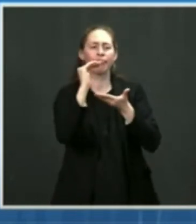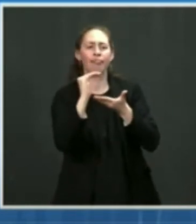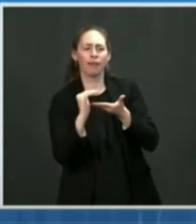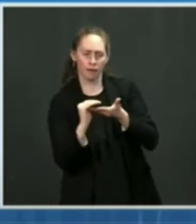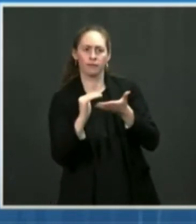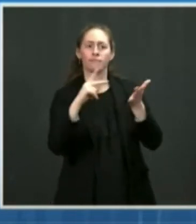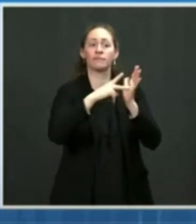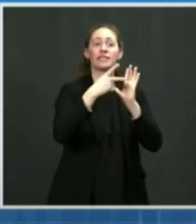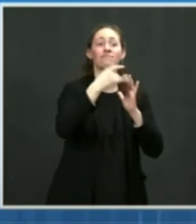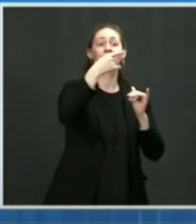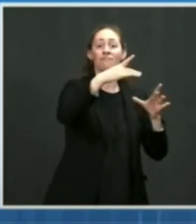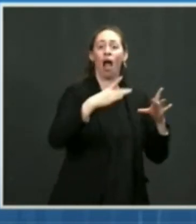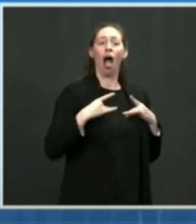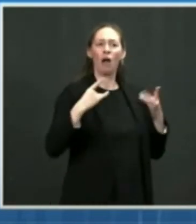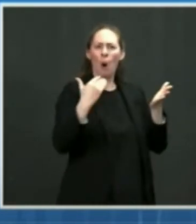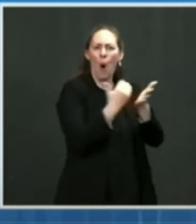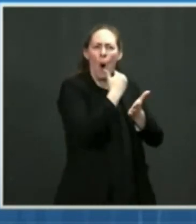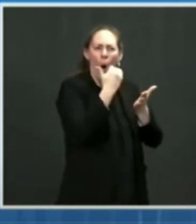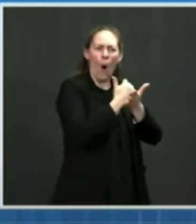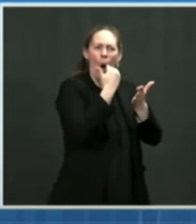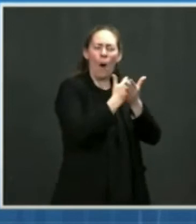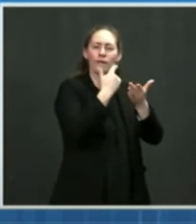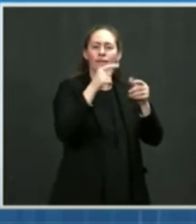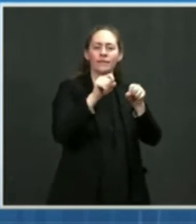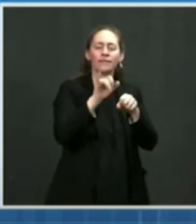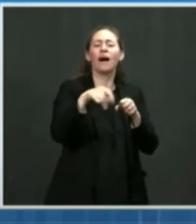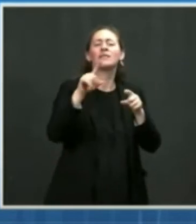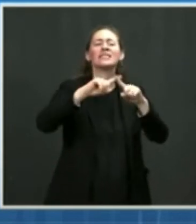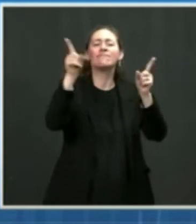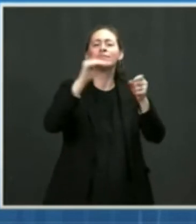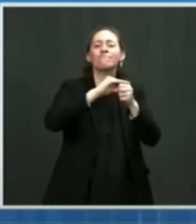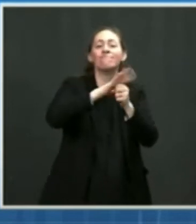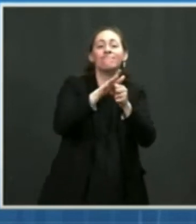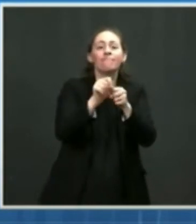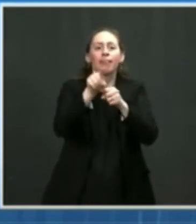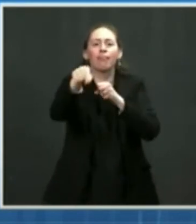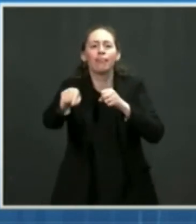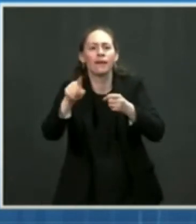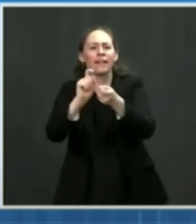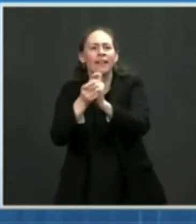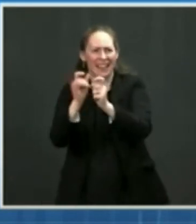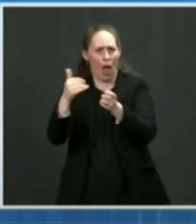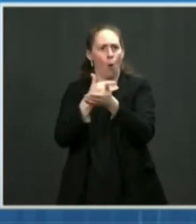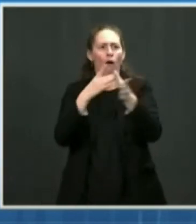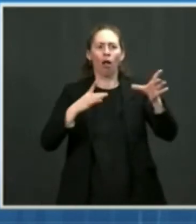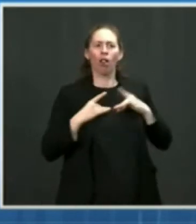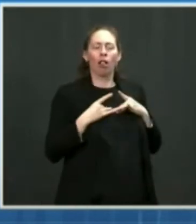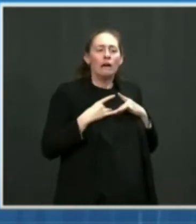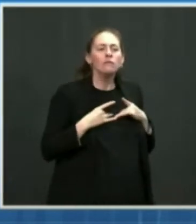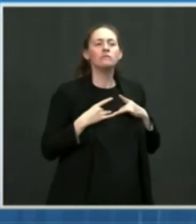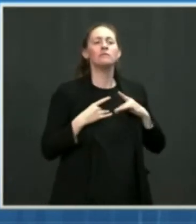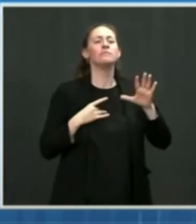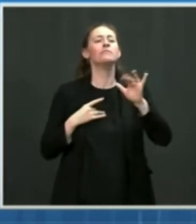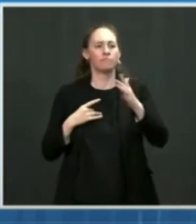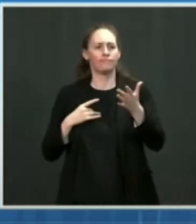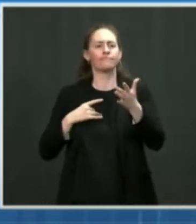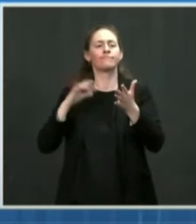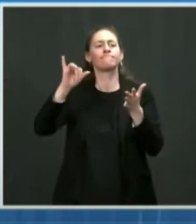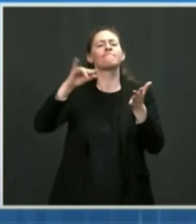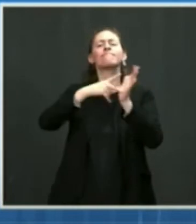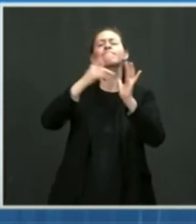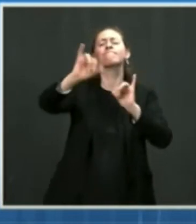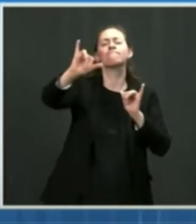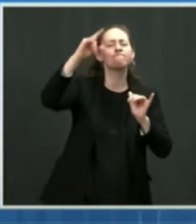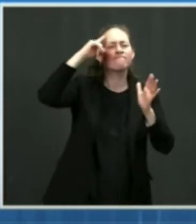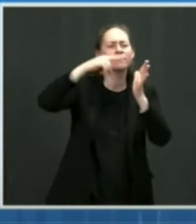new or a different strain or a variant. For example, influenza is the most common of this, which mutates rapidly